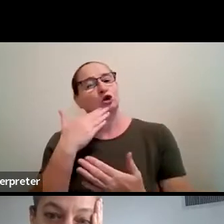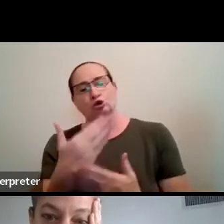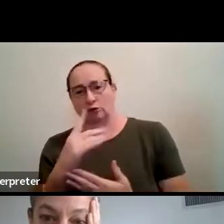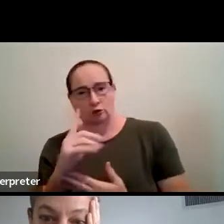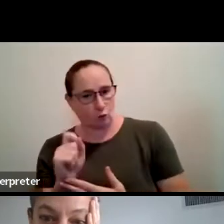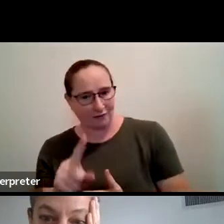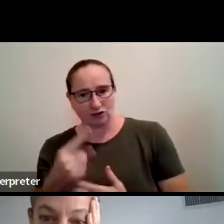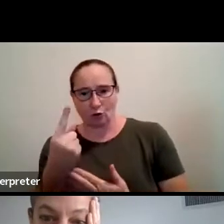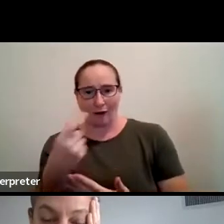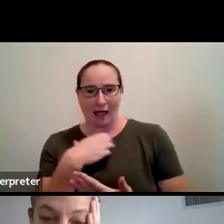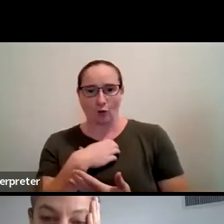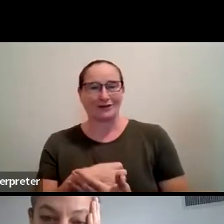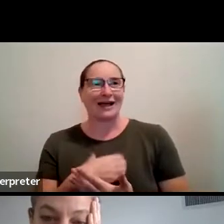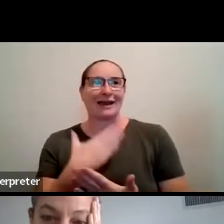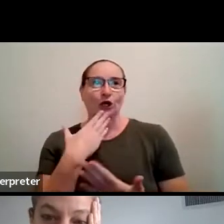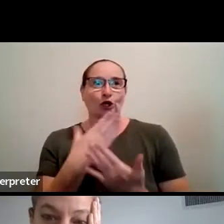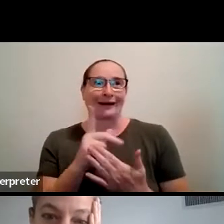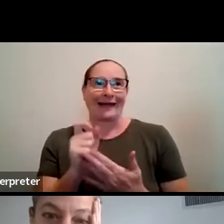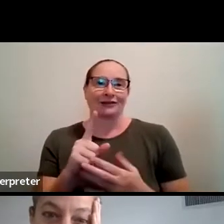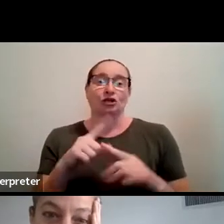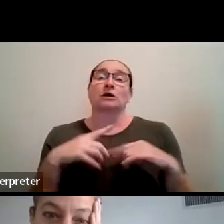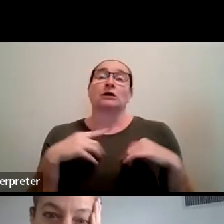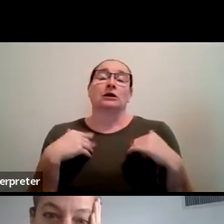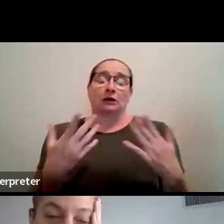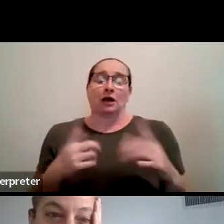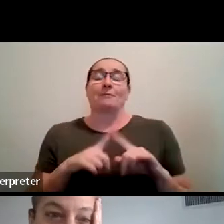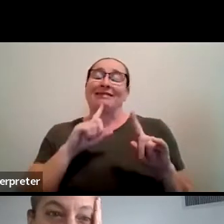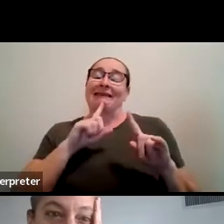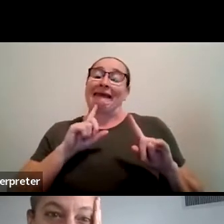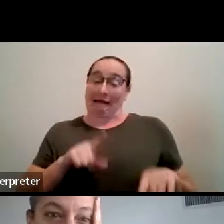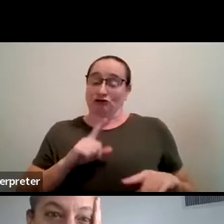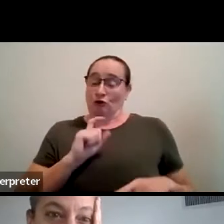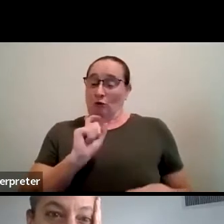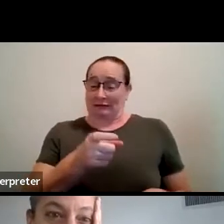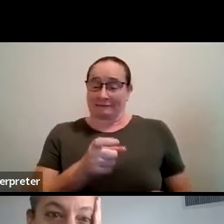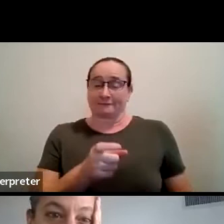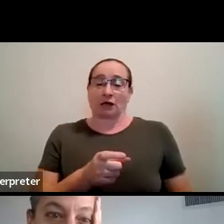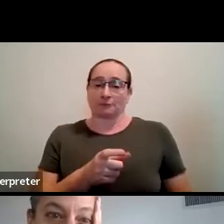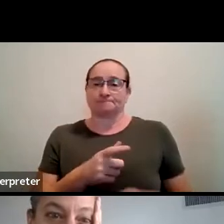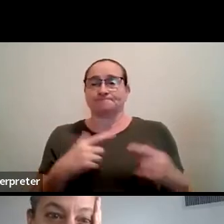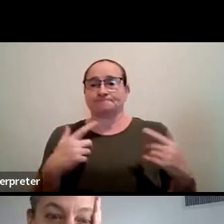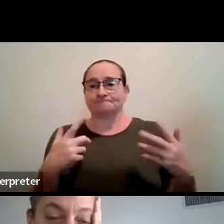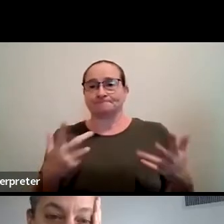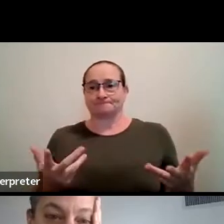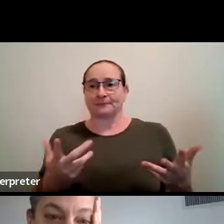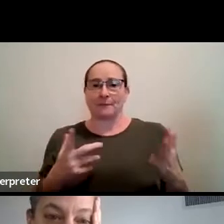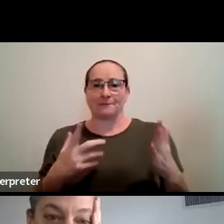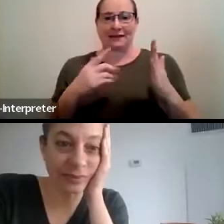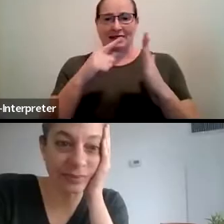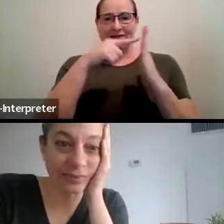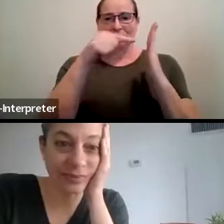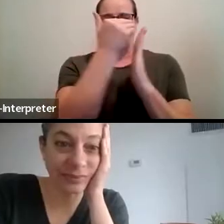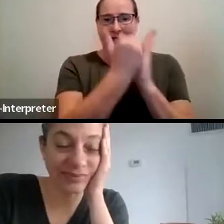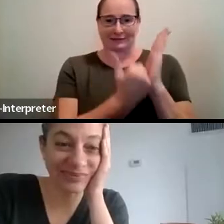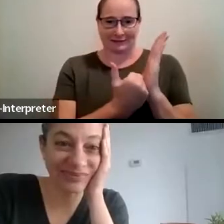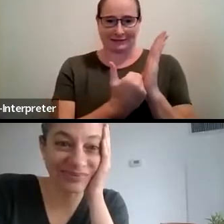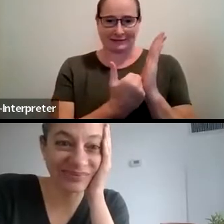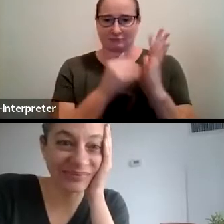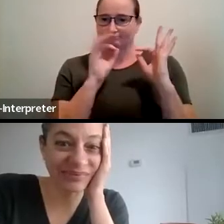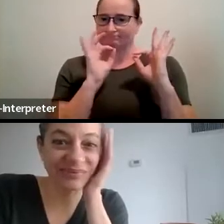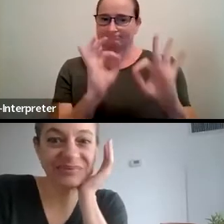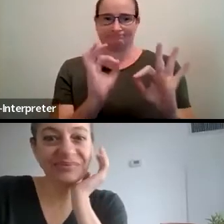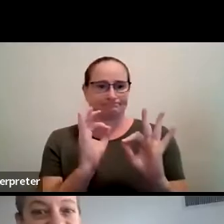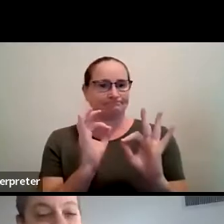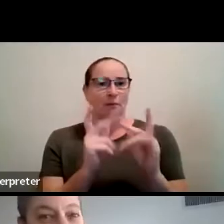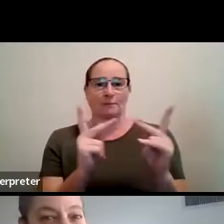and one that I wish I had a great answer to. But the answer I would give is, I mean, the checklist is a really great place to start.